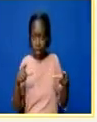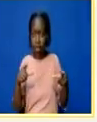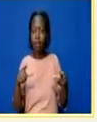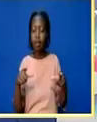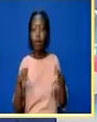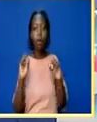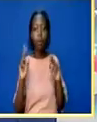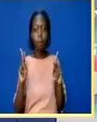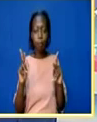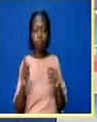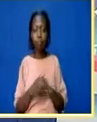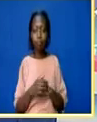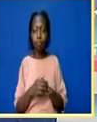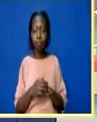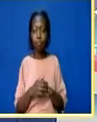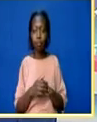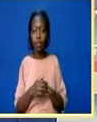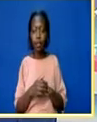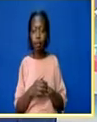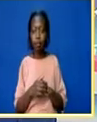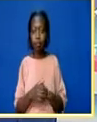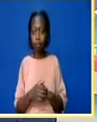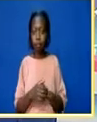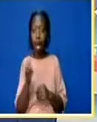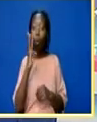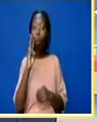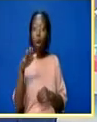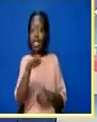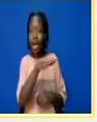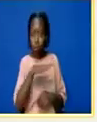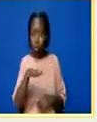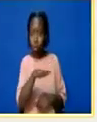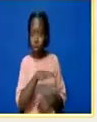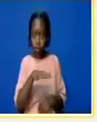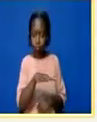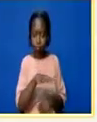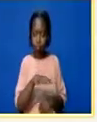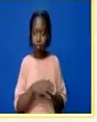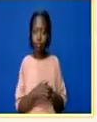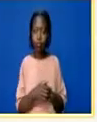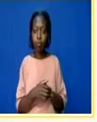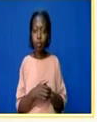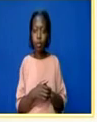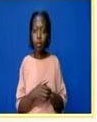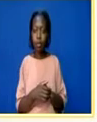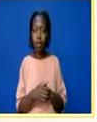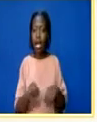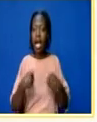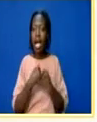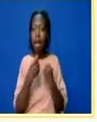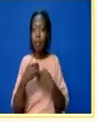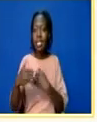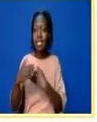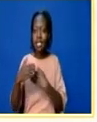okay. Uh-huh. It is a piece of, it's a water body. Okay. So it is water, mm-hmm. and mostly bays occur near large